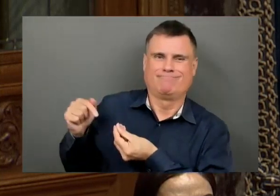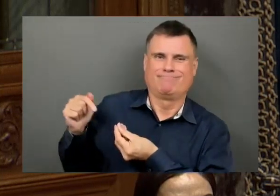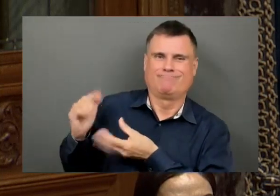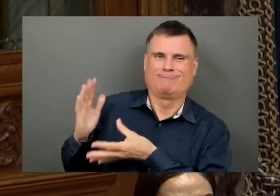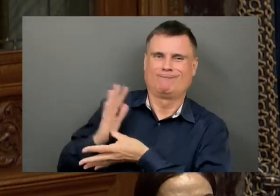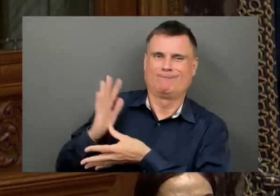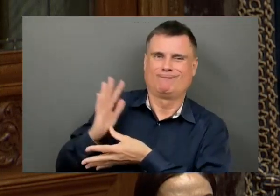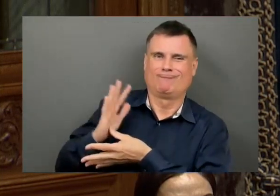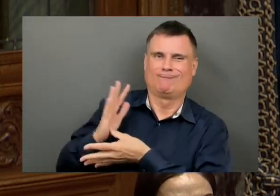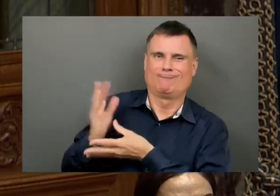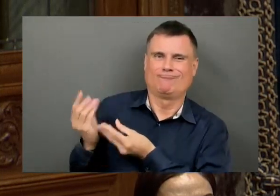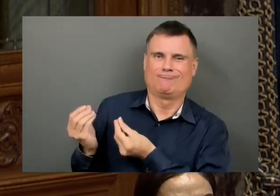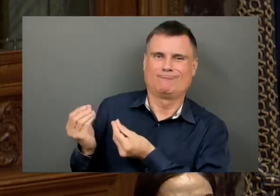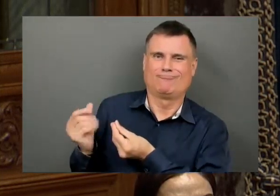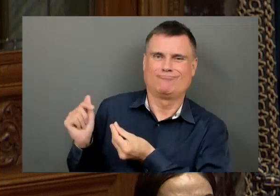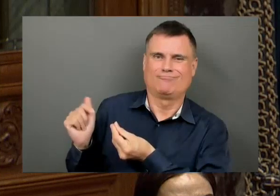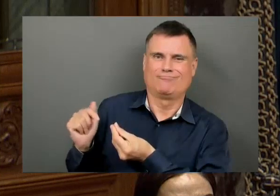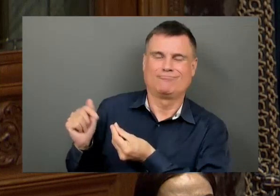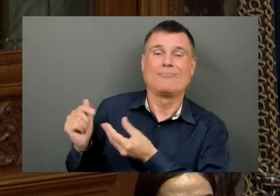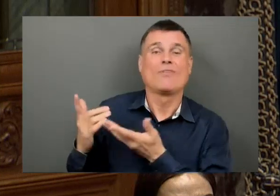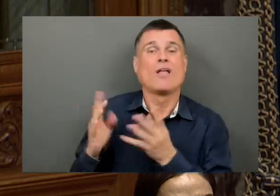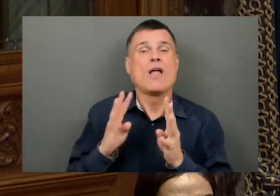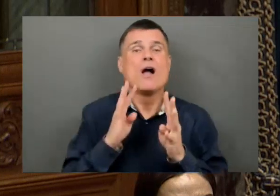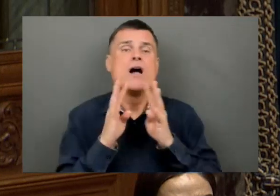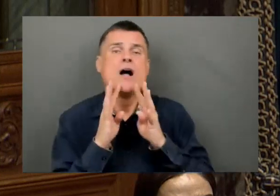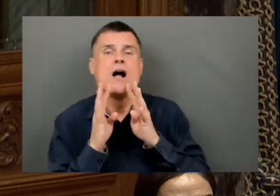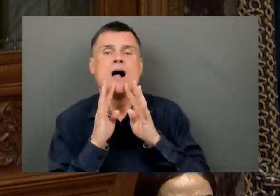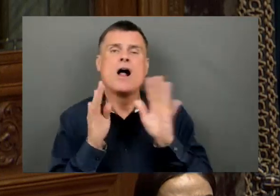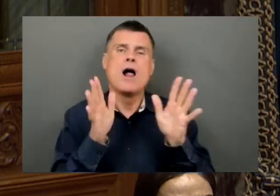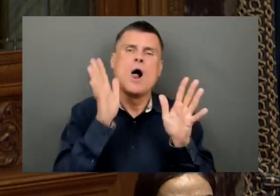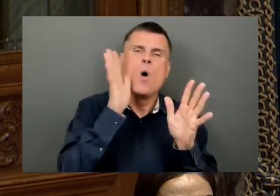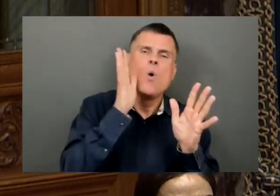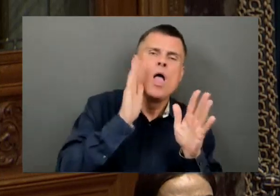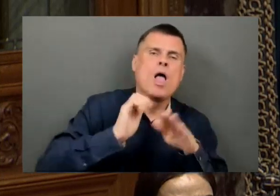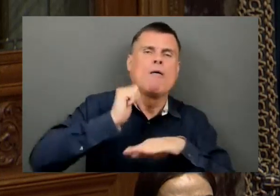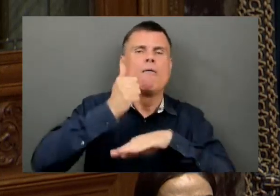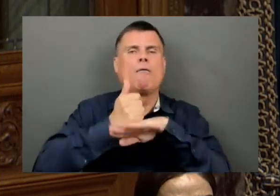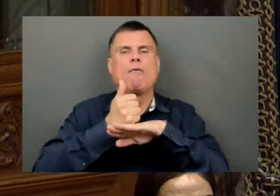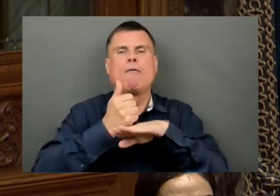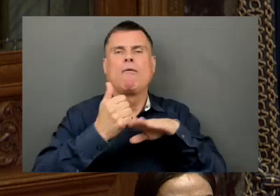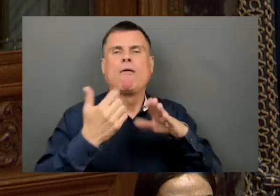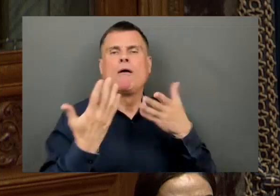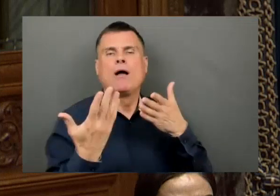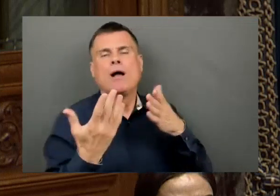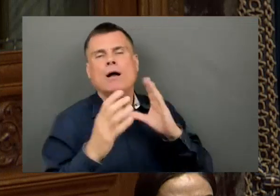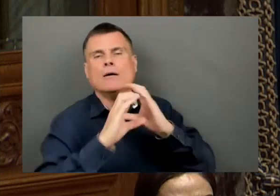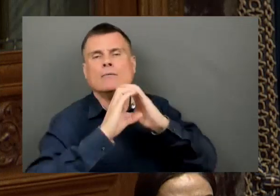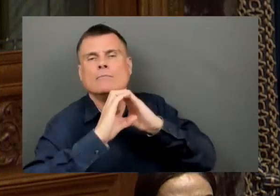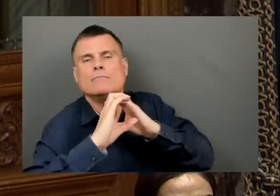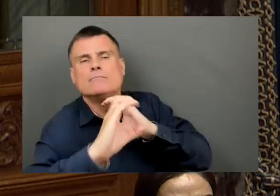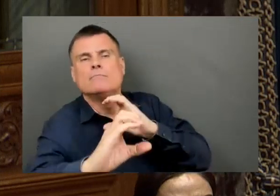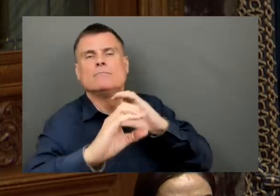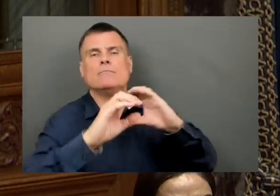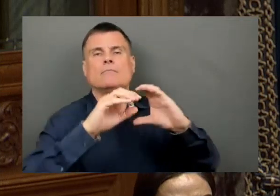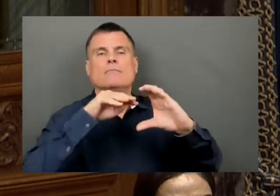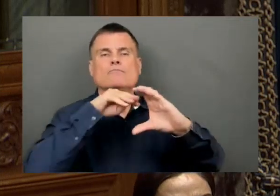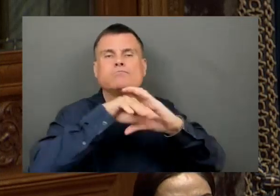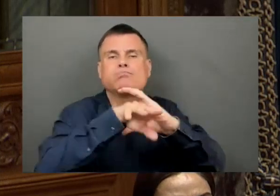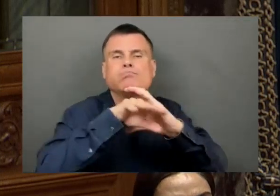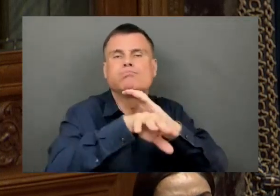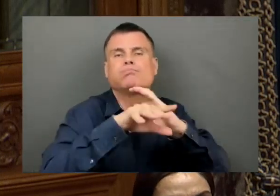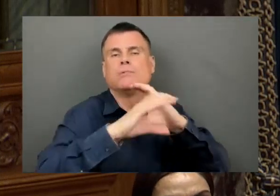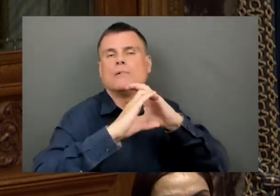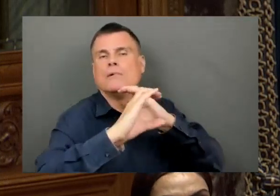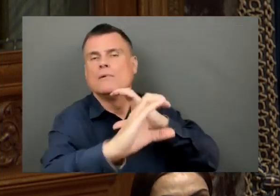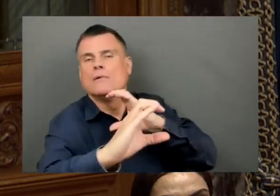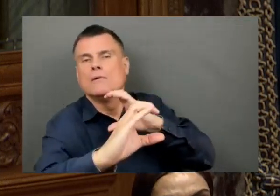promised LNG projects. According to confidential documents by government obtained by the Narwhal, BC Hydro plans to replace the